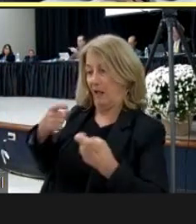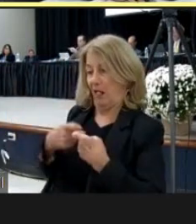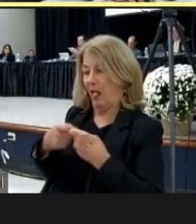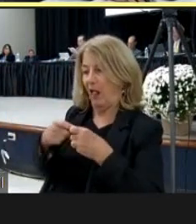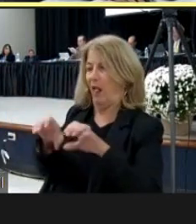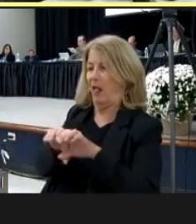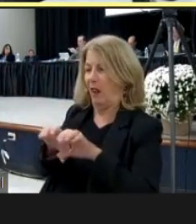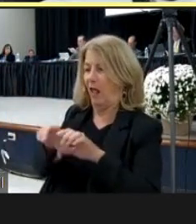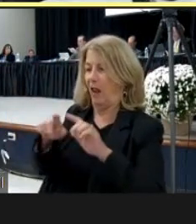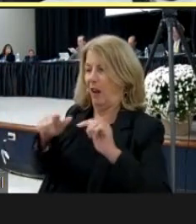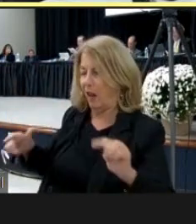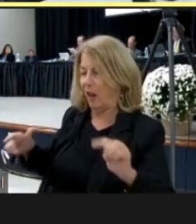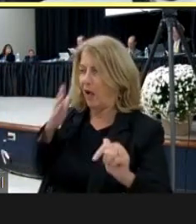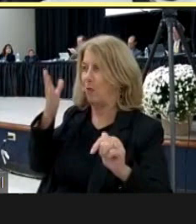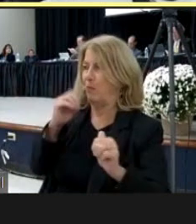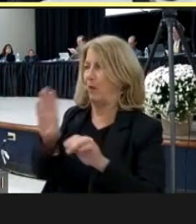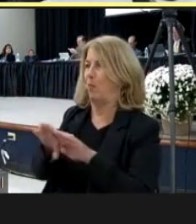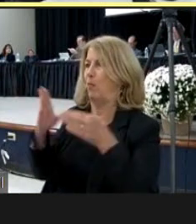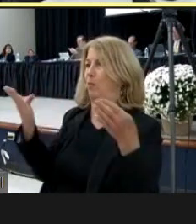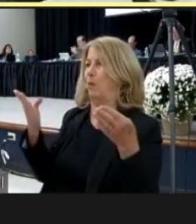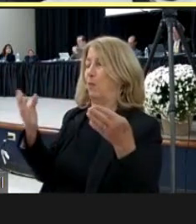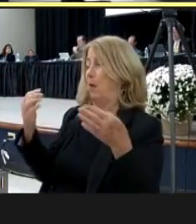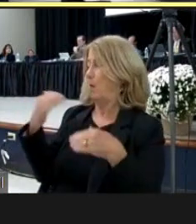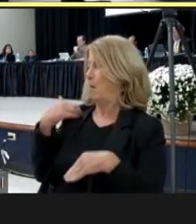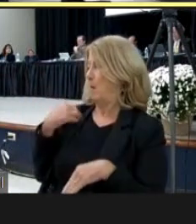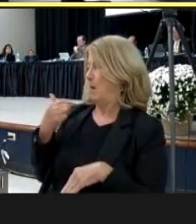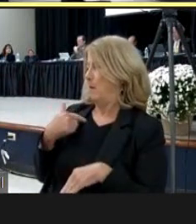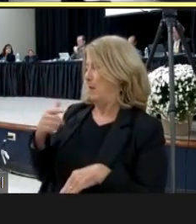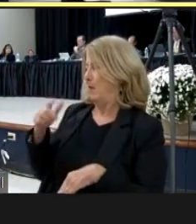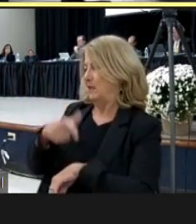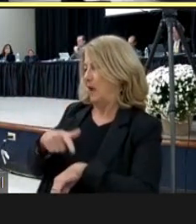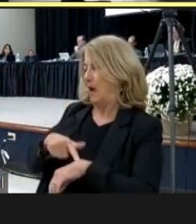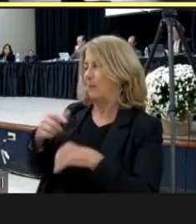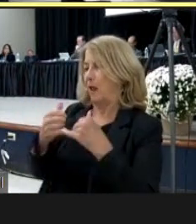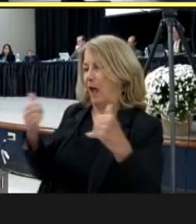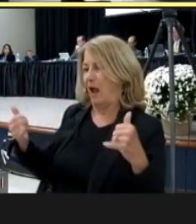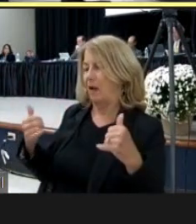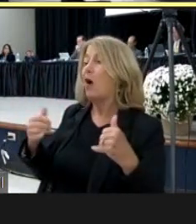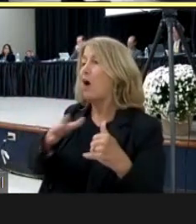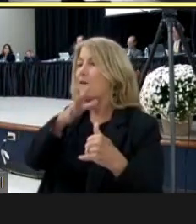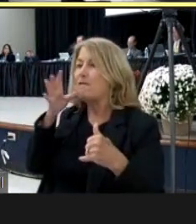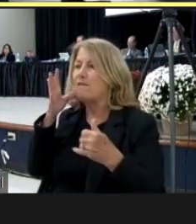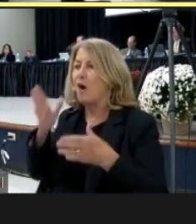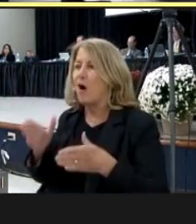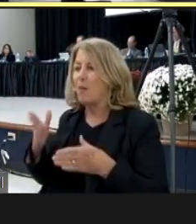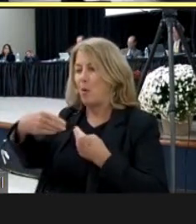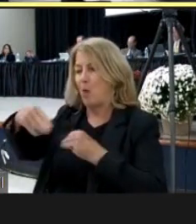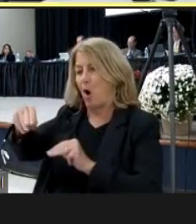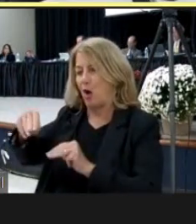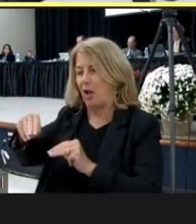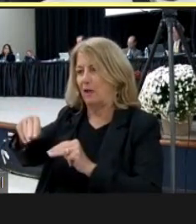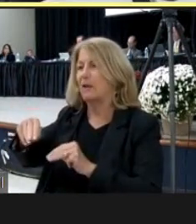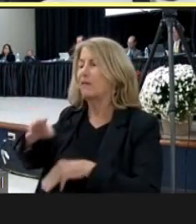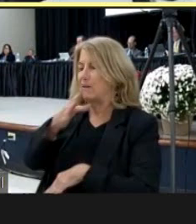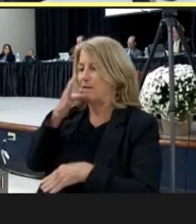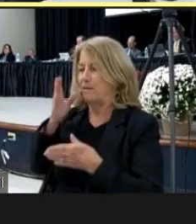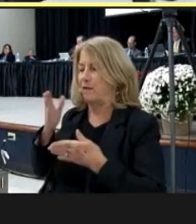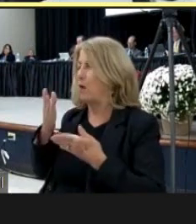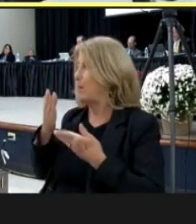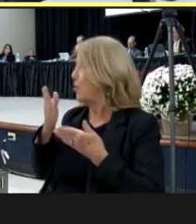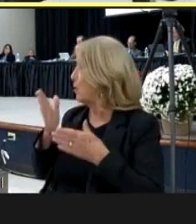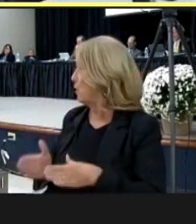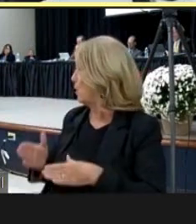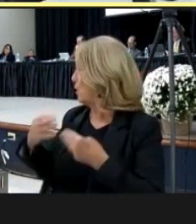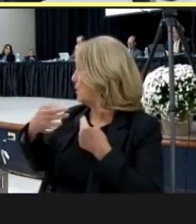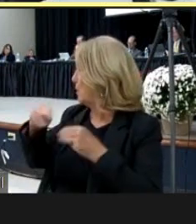Very short, quick, remind me the timeline for the farmer's market. Yeah, so the farmer's market is working with those buildings as well. So it would be in that